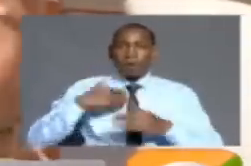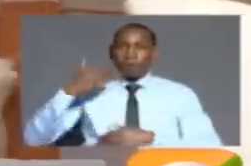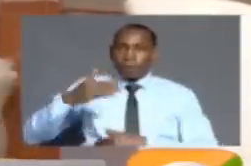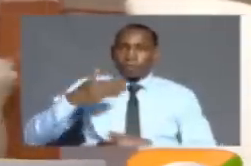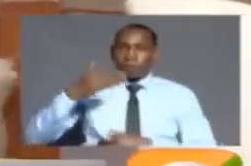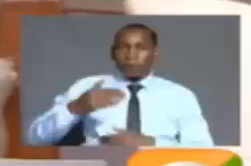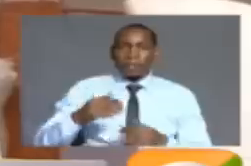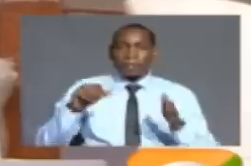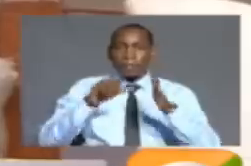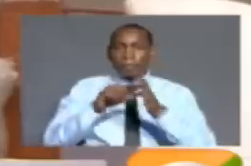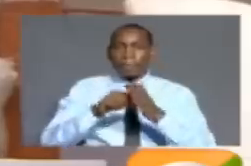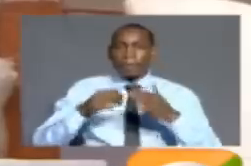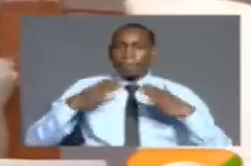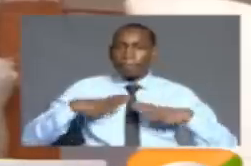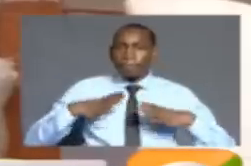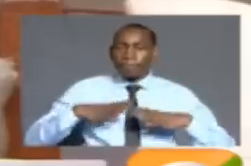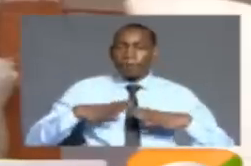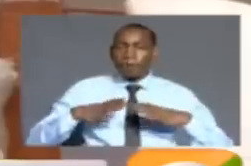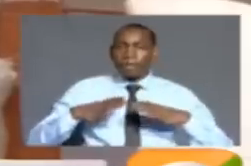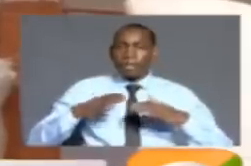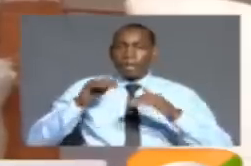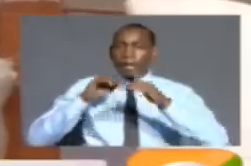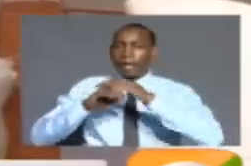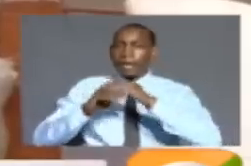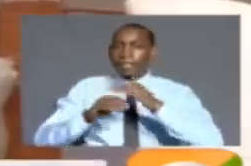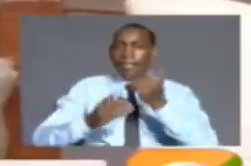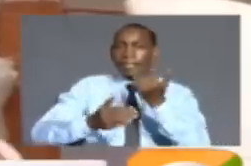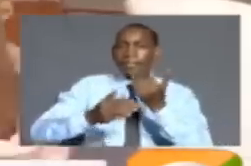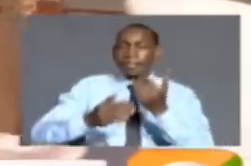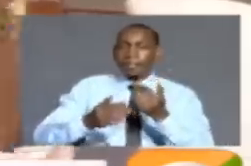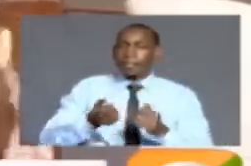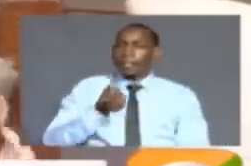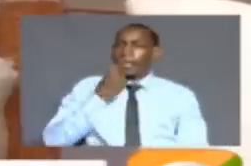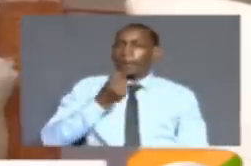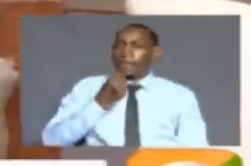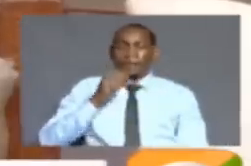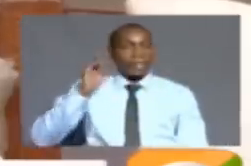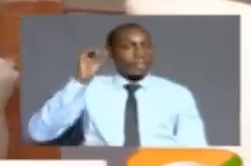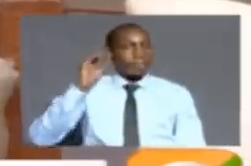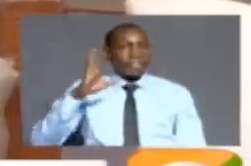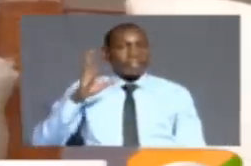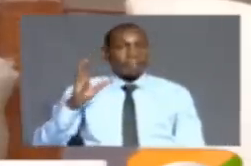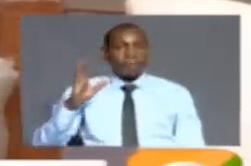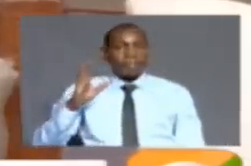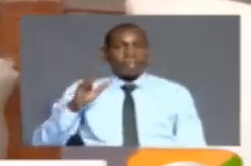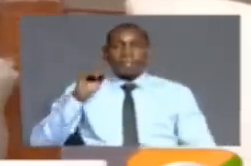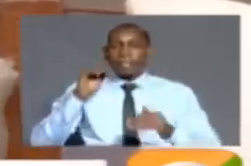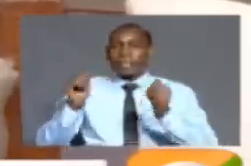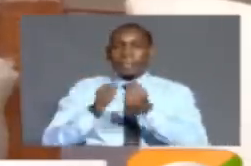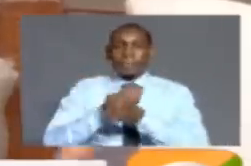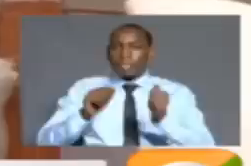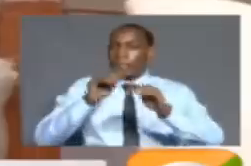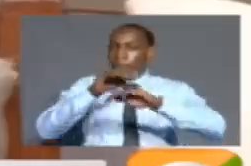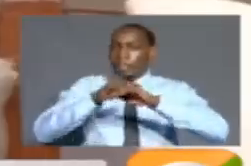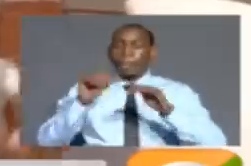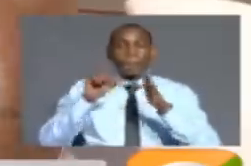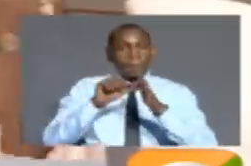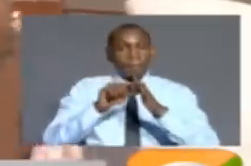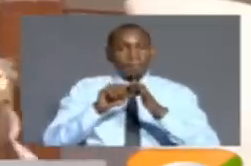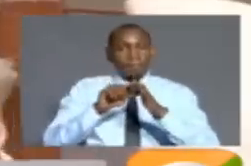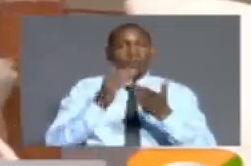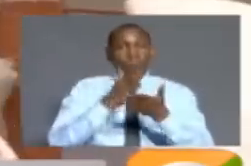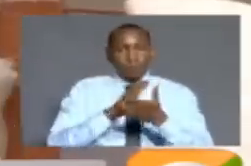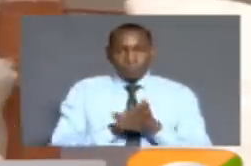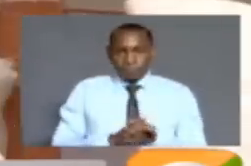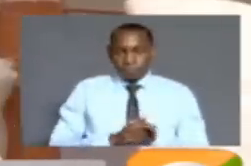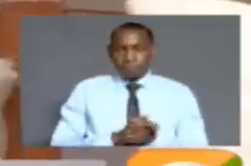having these issues of people cannot get treatment, yeah. or it's too expensive, or it's just it. Not affordable, afford it, it's yeah. not accessible, sure, you know? Sure. So it's a problem. So I don't